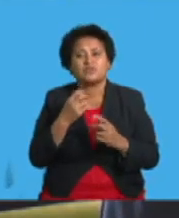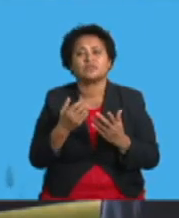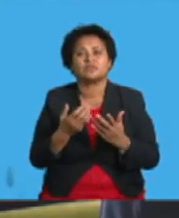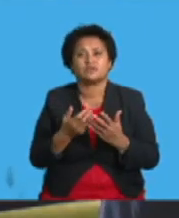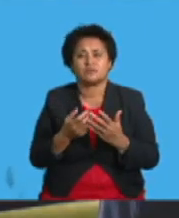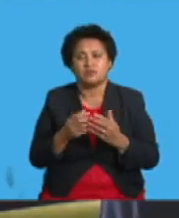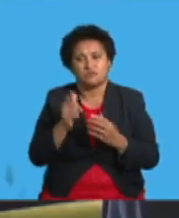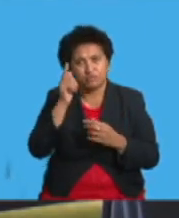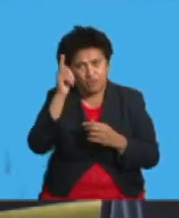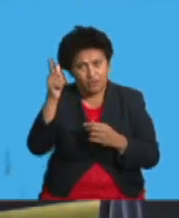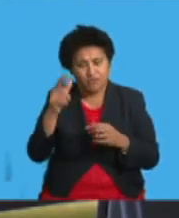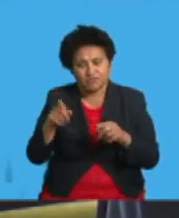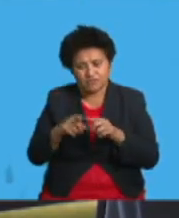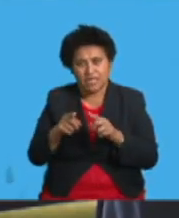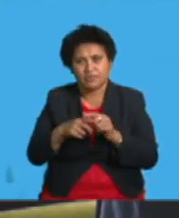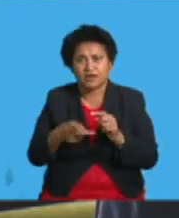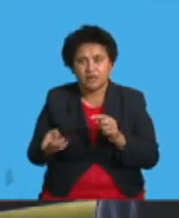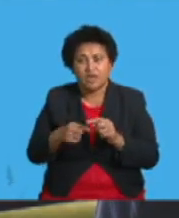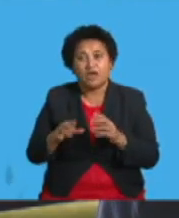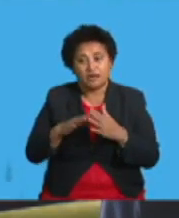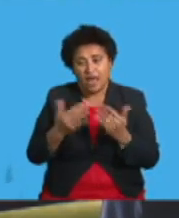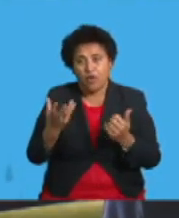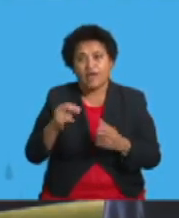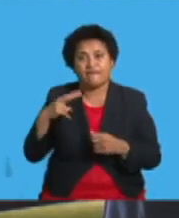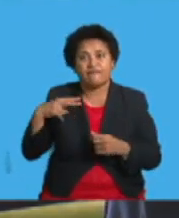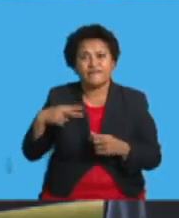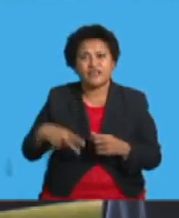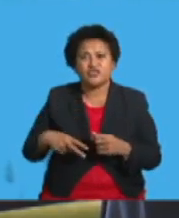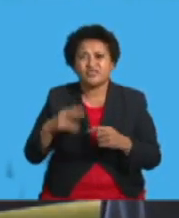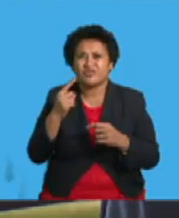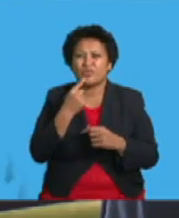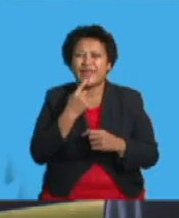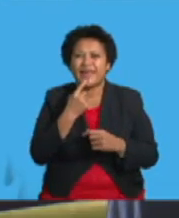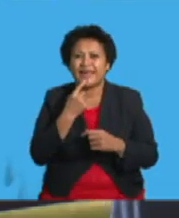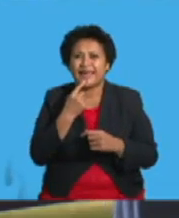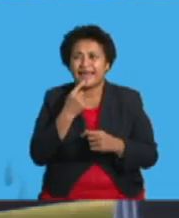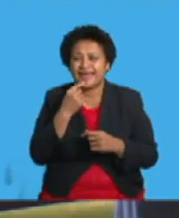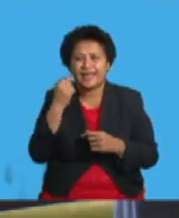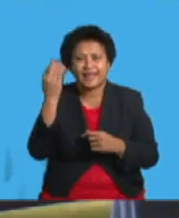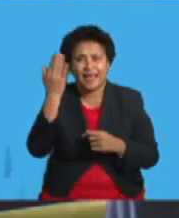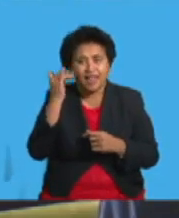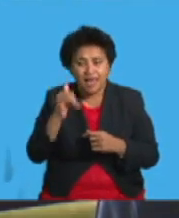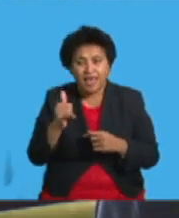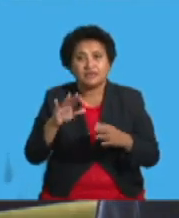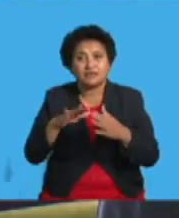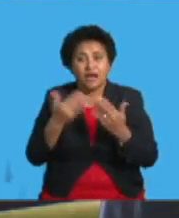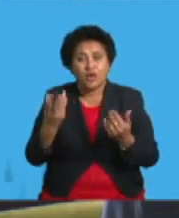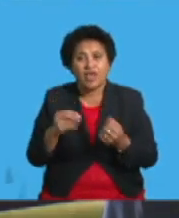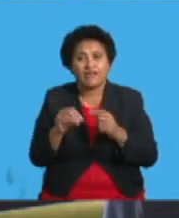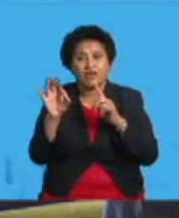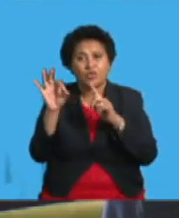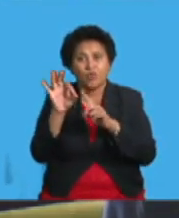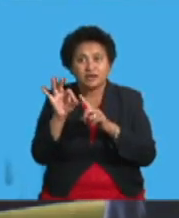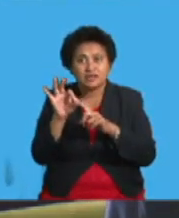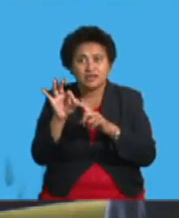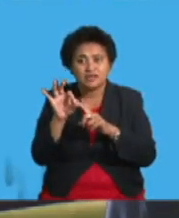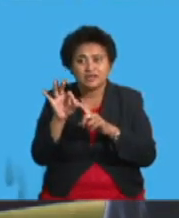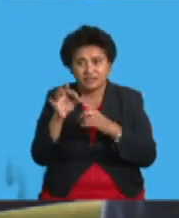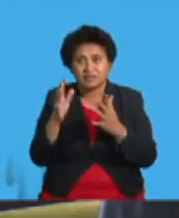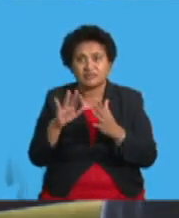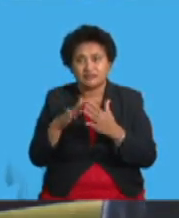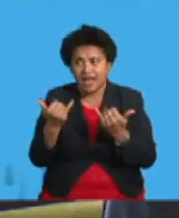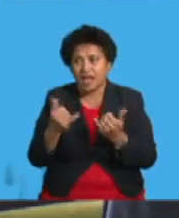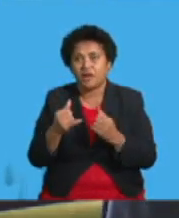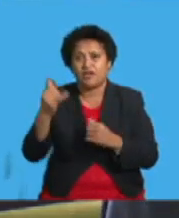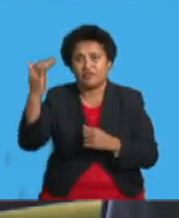the market, increasing the number of flights. We've had other airlines increasing their flights. Indeed, Qantas is now going to fly their own metal, or in